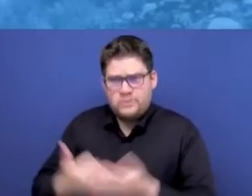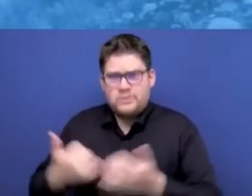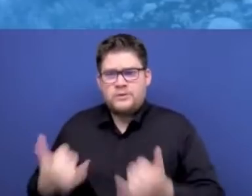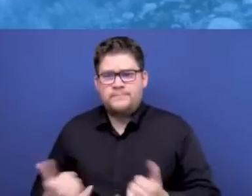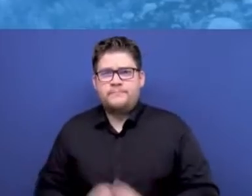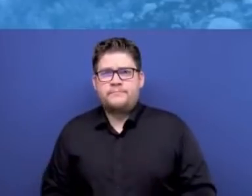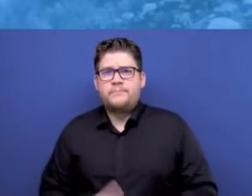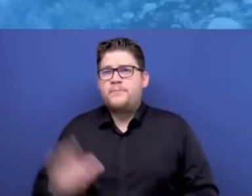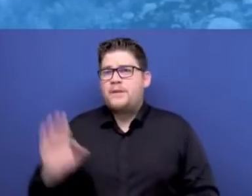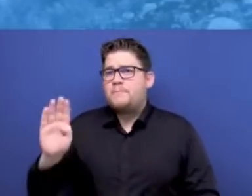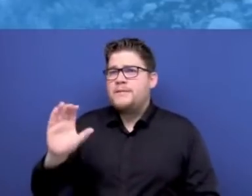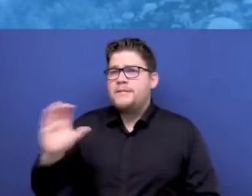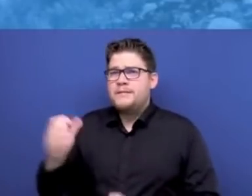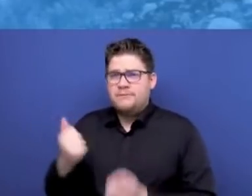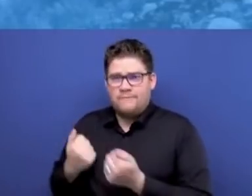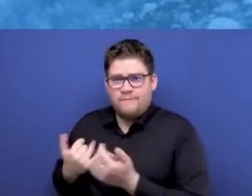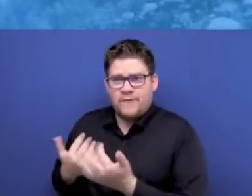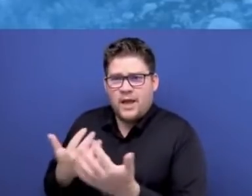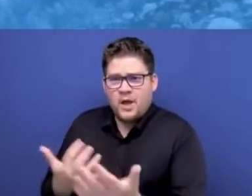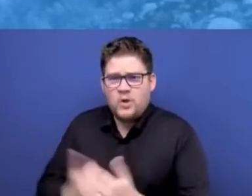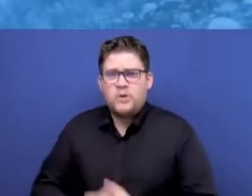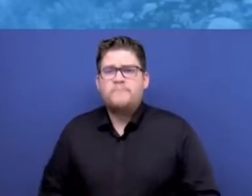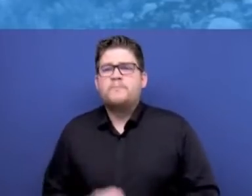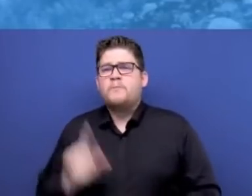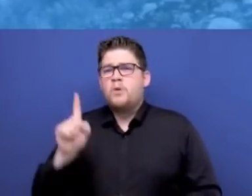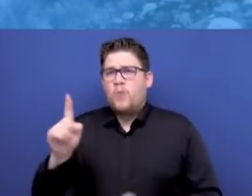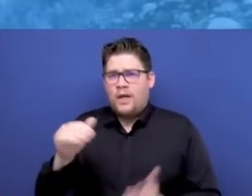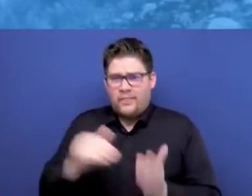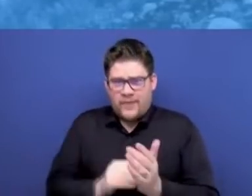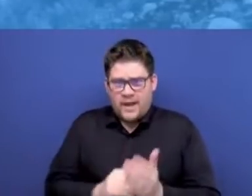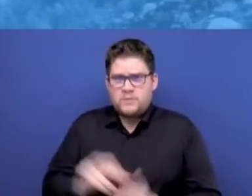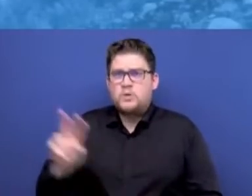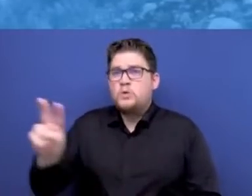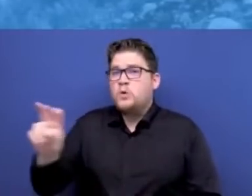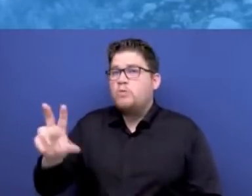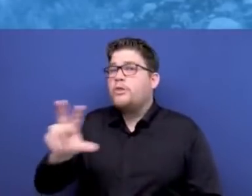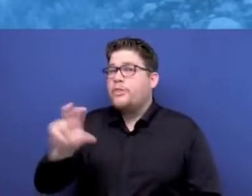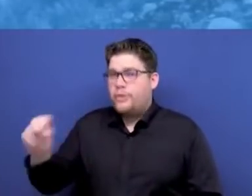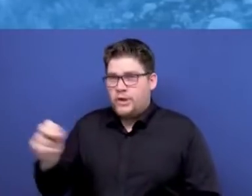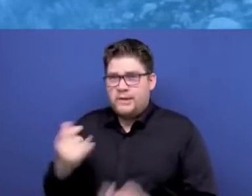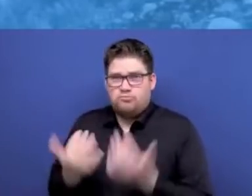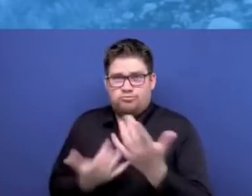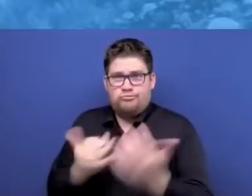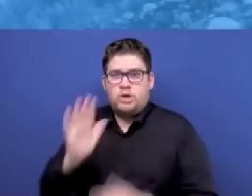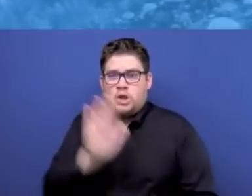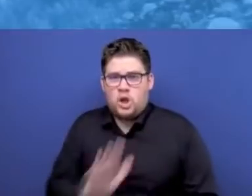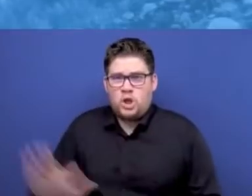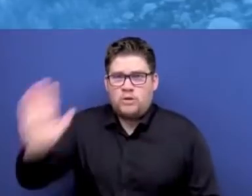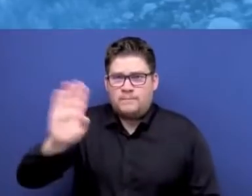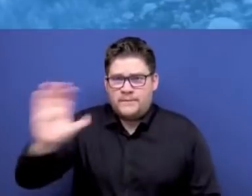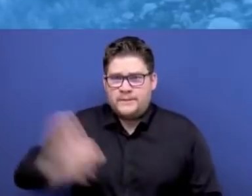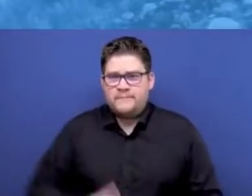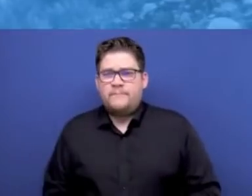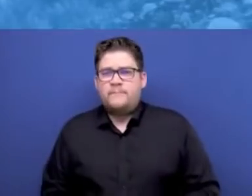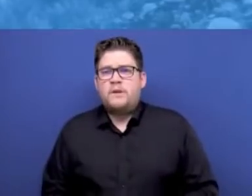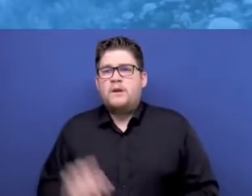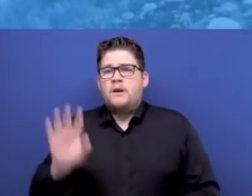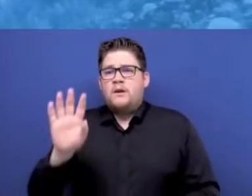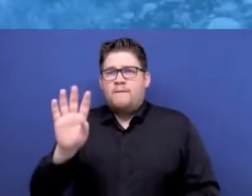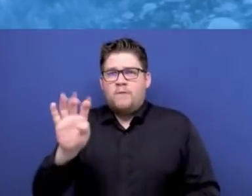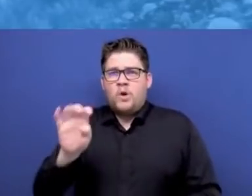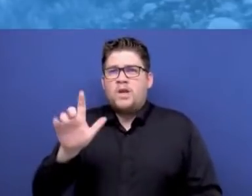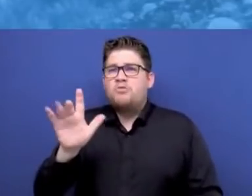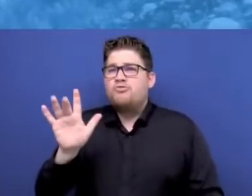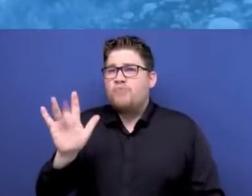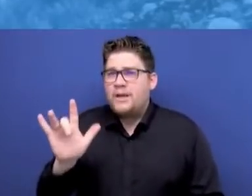wildfires. That's resulted in about 425,000 hectares of area burned. And we are only halfway through the fire